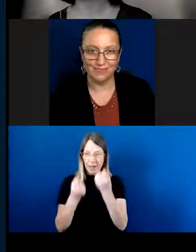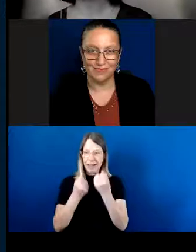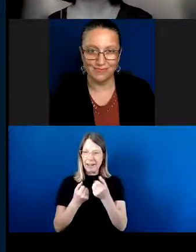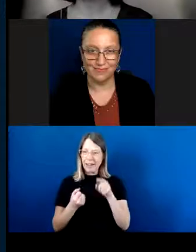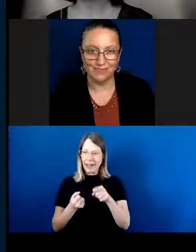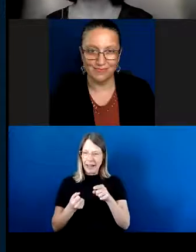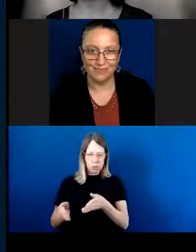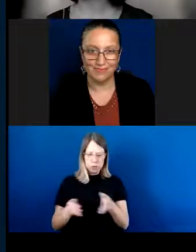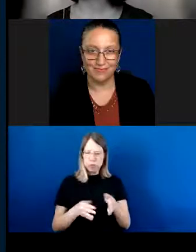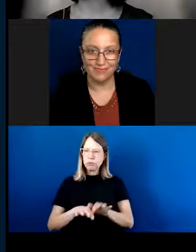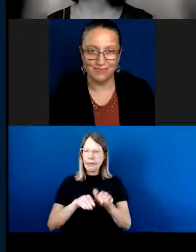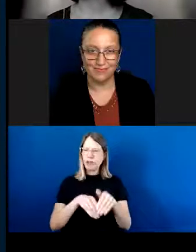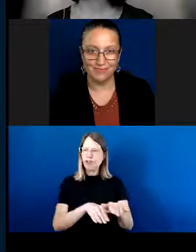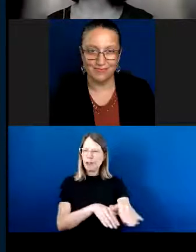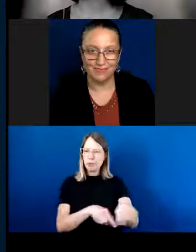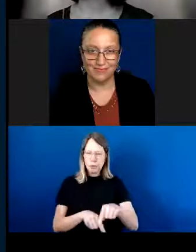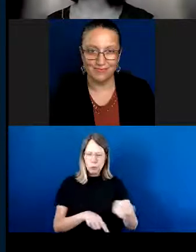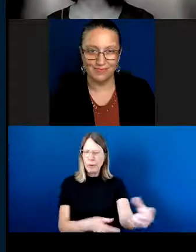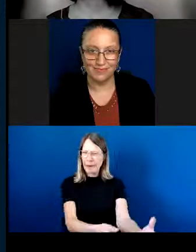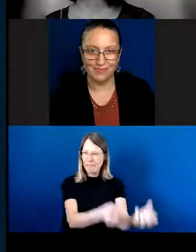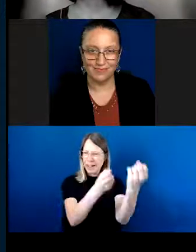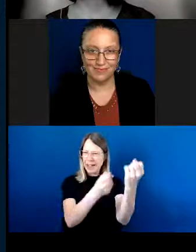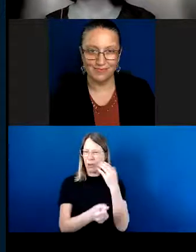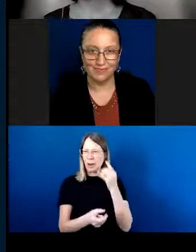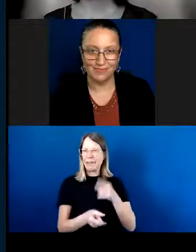Street, as I mentioned.